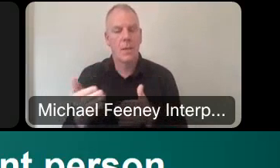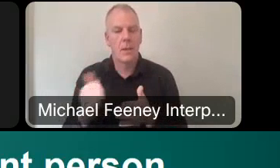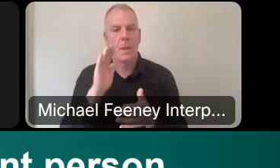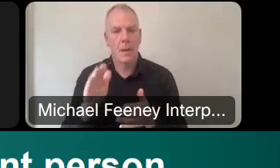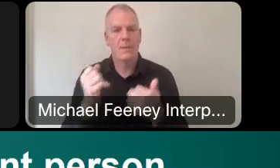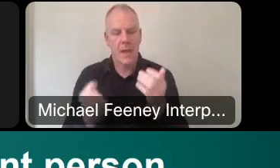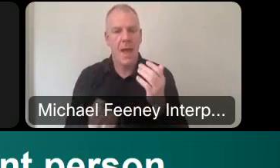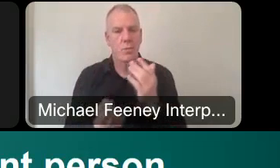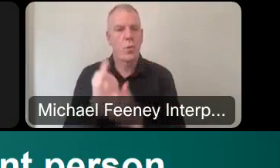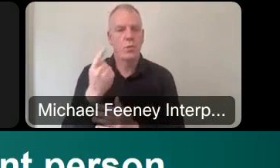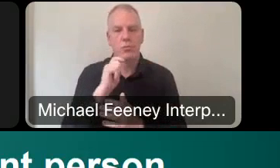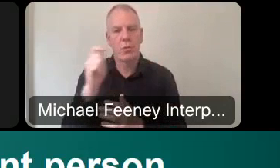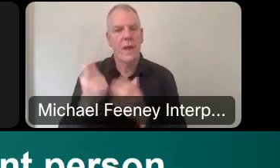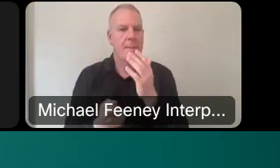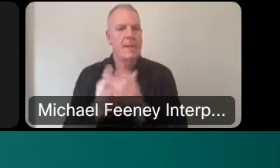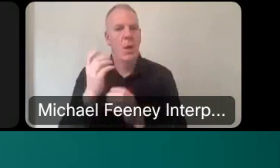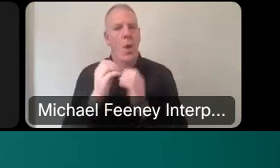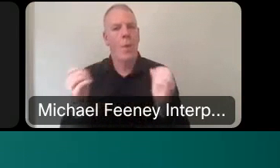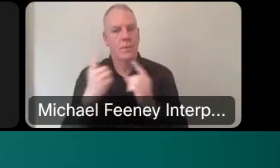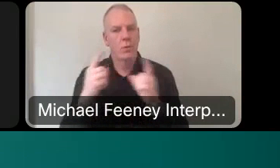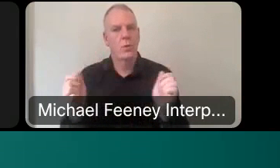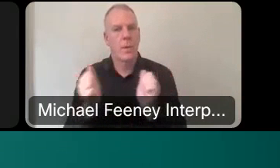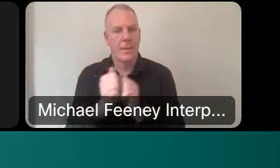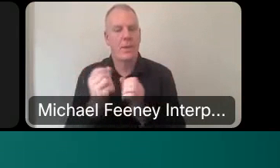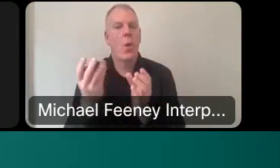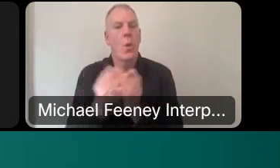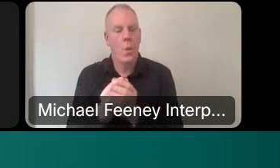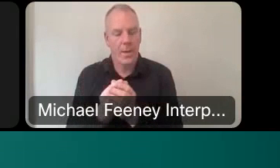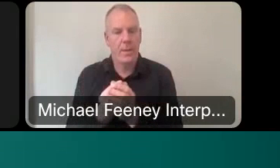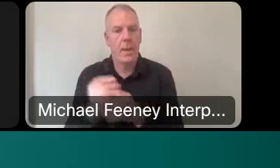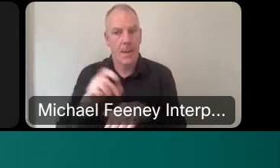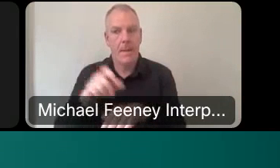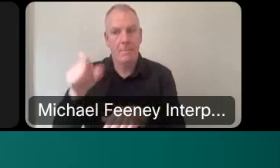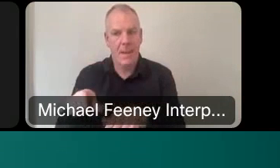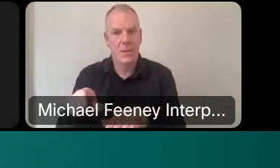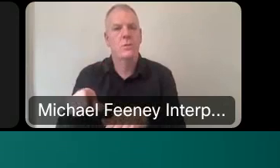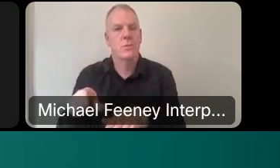notifiable incident open disclosure meeting with the patient's relevant person's consent, obviously.